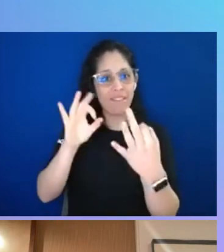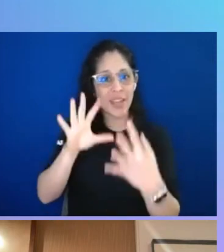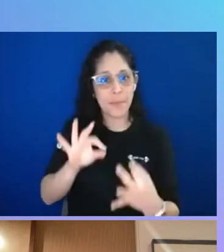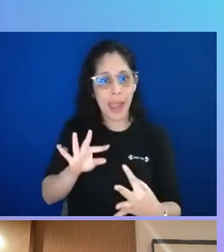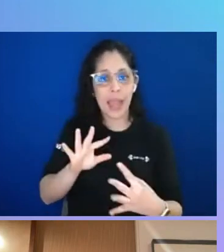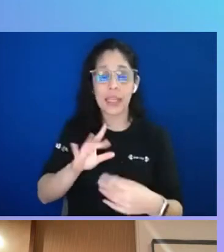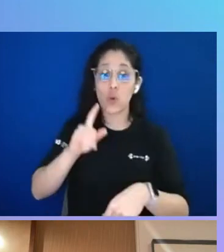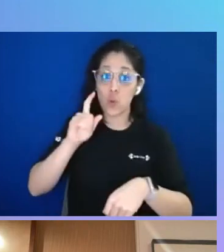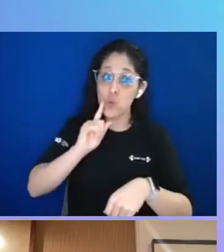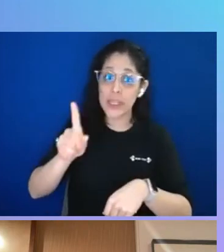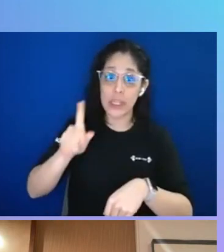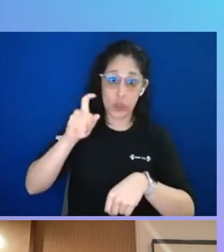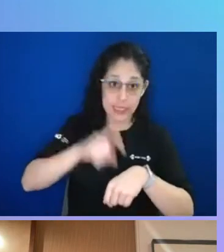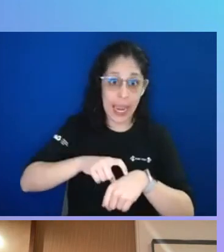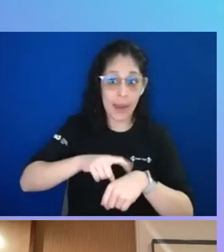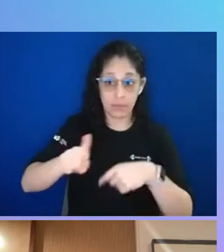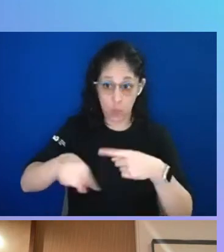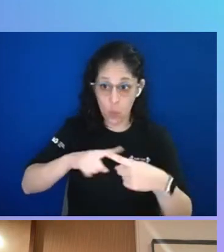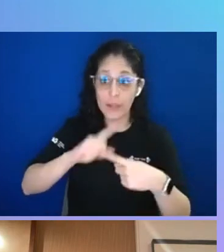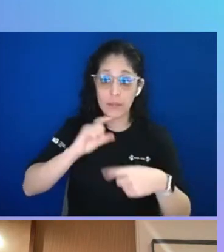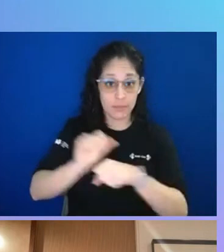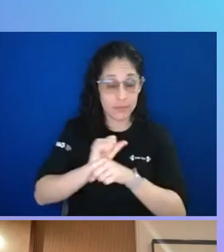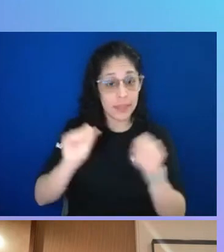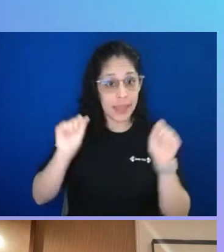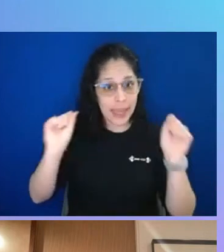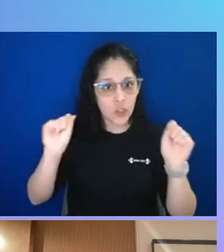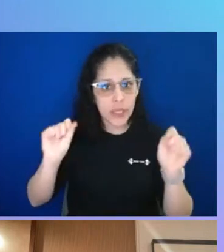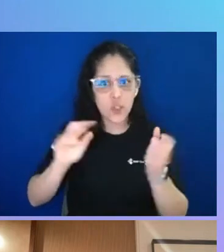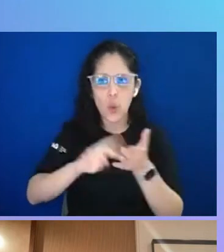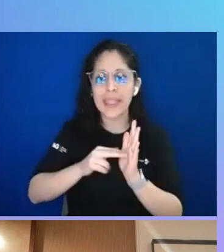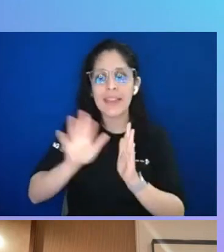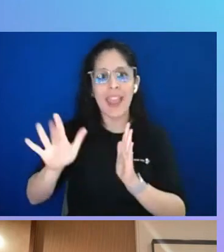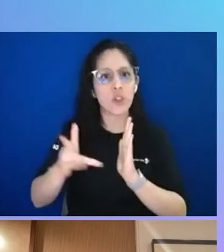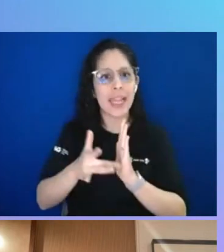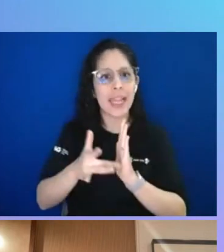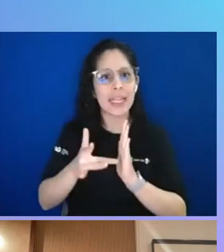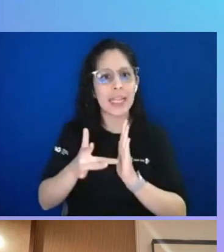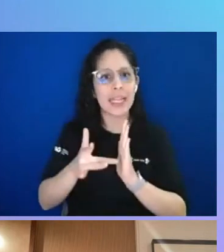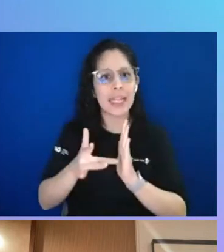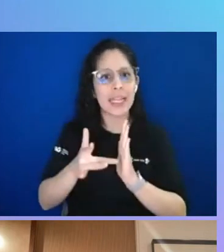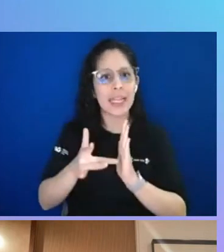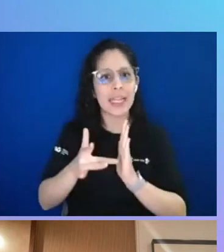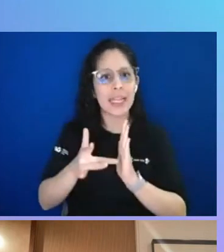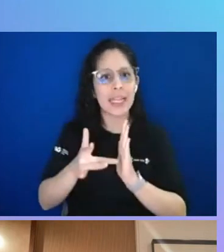technique, maximize their efforts, and hopefully prevent any injuries.